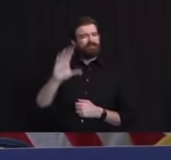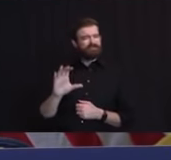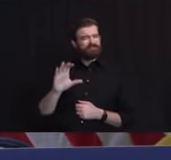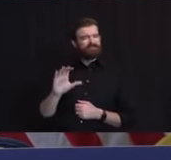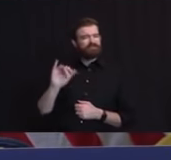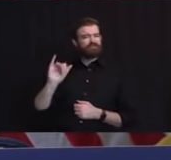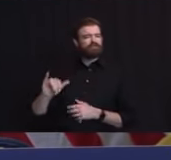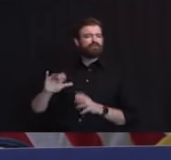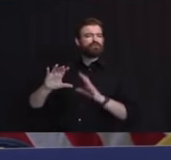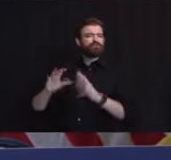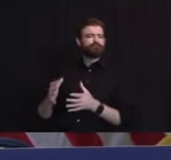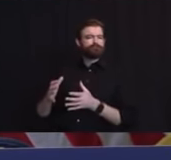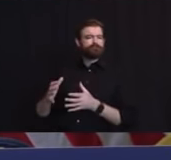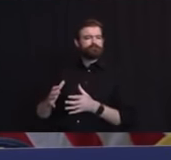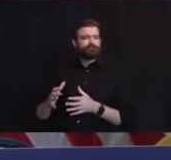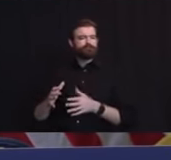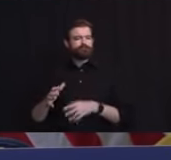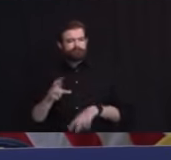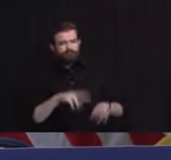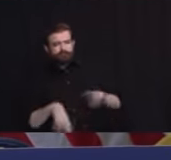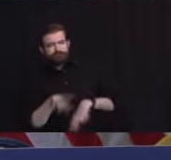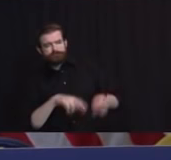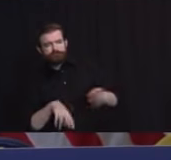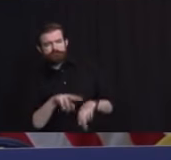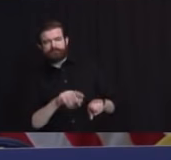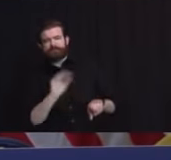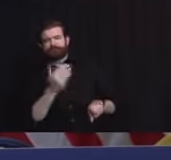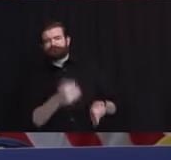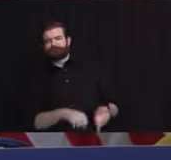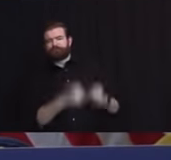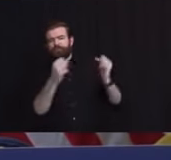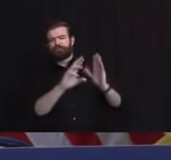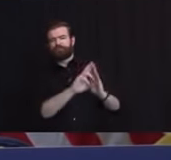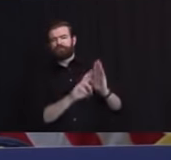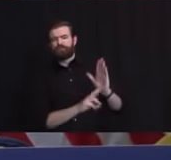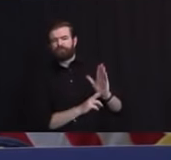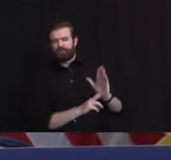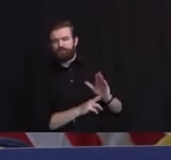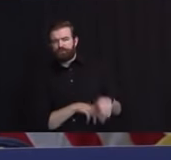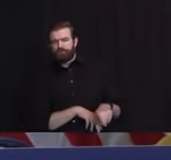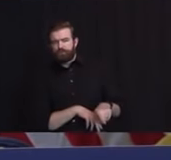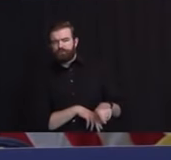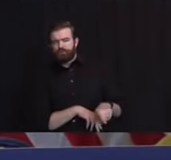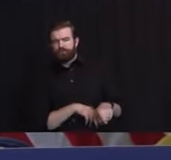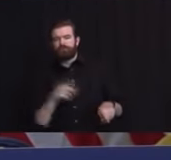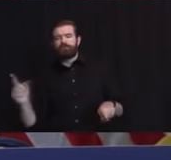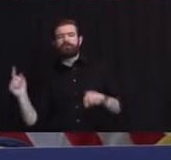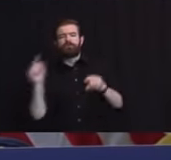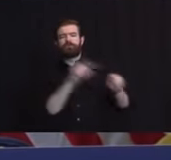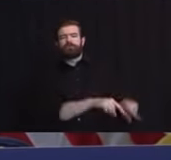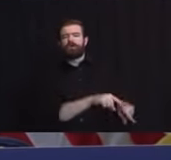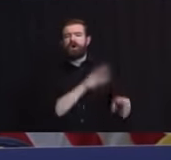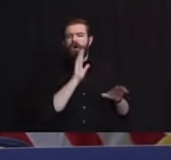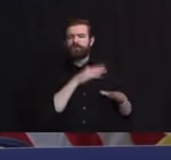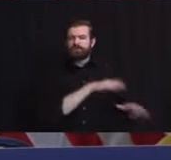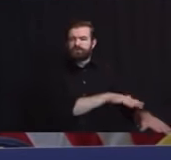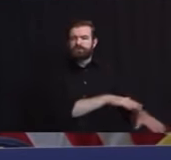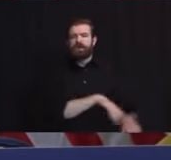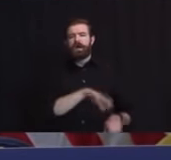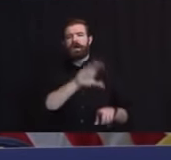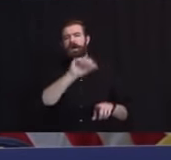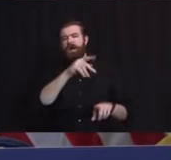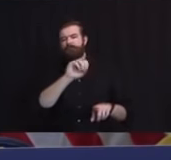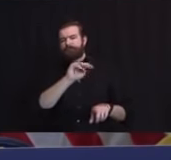apparent violations of the executive orders. They went out to both Ocean and Cape May counties. They did 23 in Ocean and are